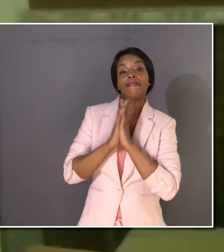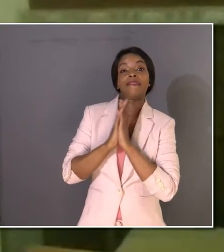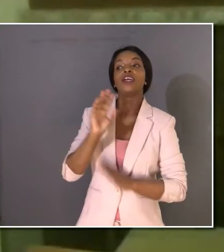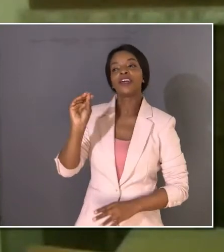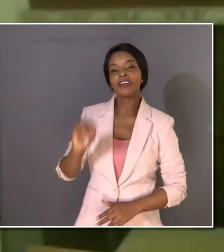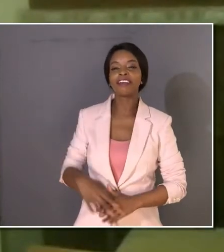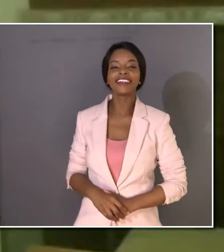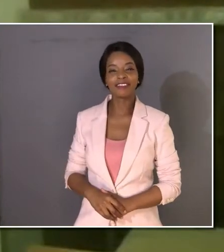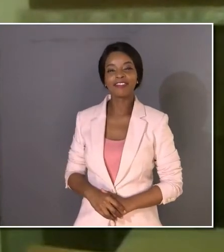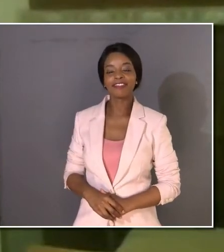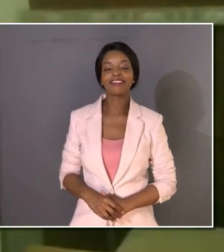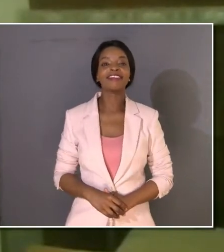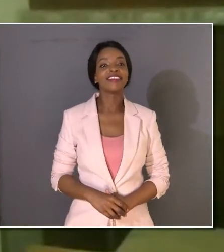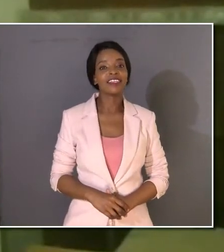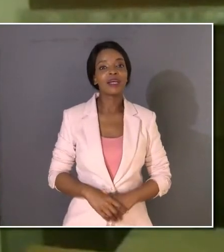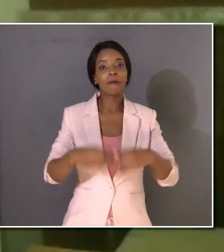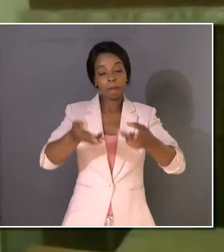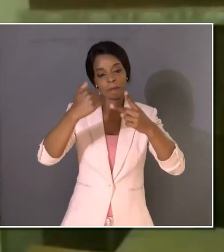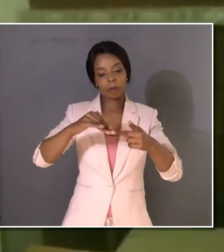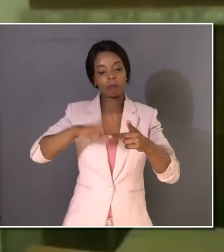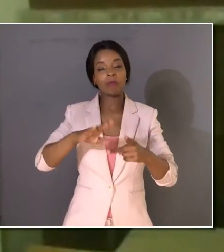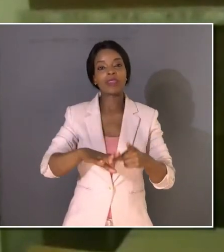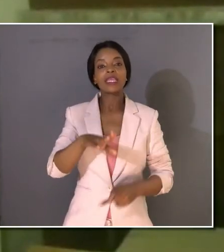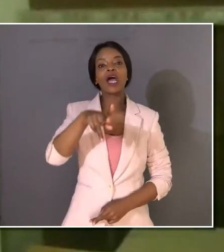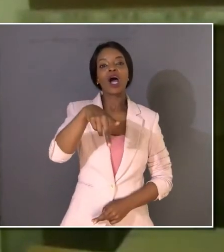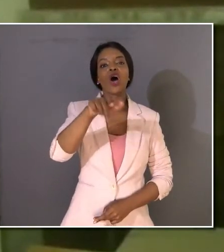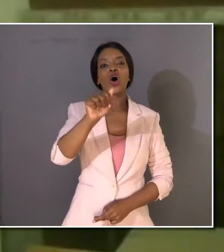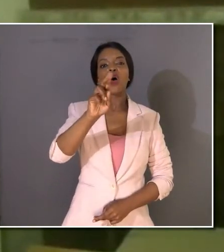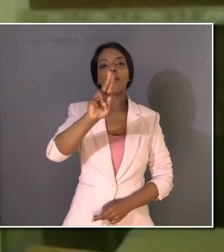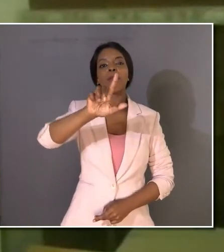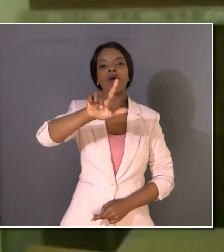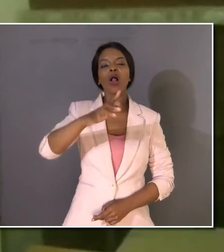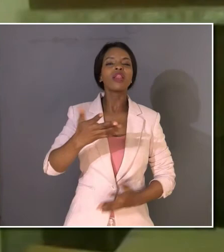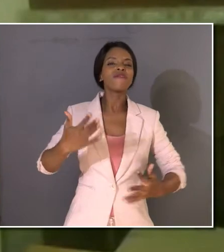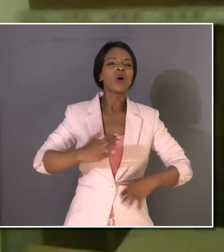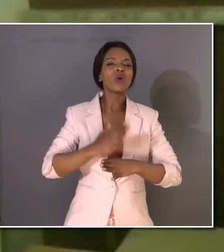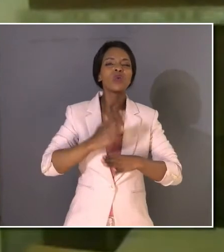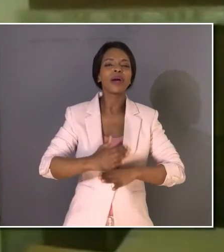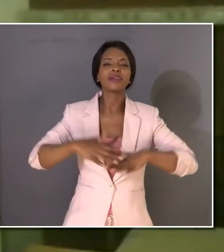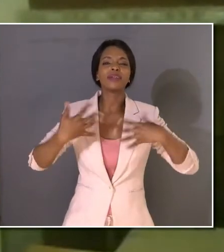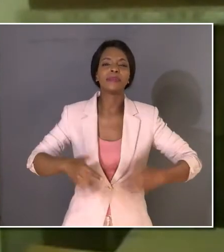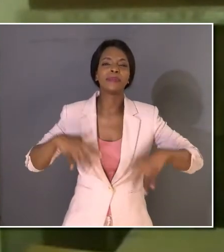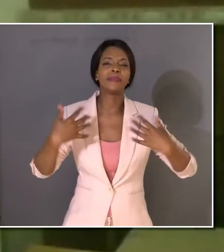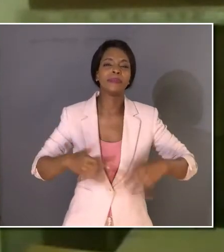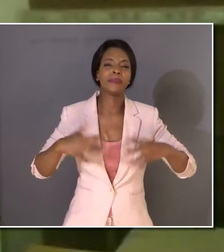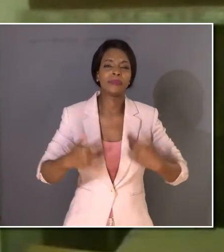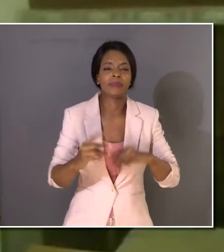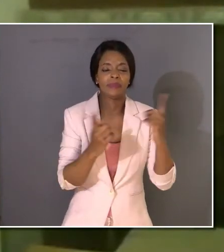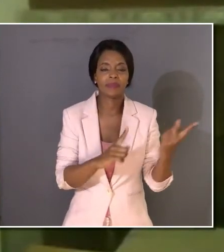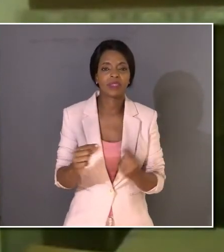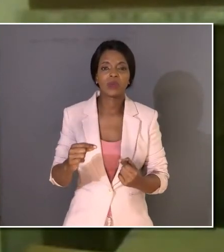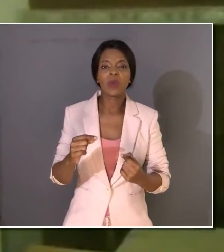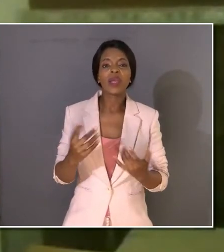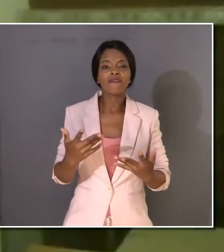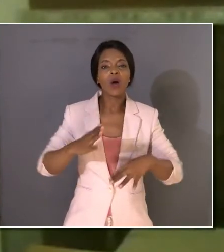To thank you, very, very big thanks to Paul and Freshly Minced for the wonderful work they've done putting up together this online event.